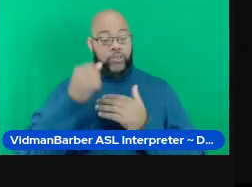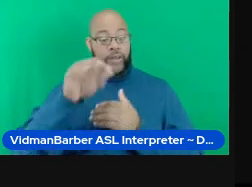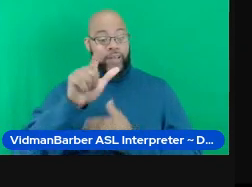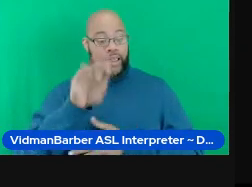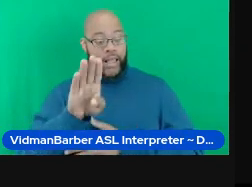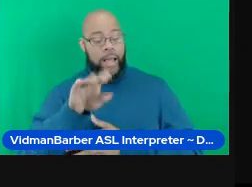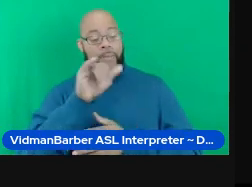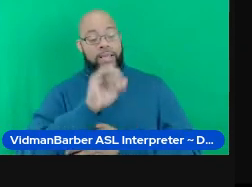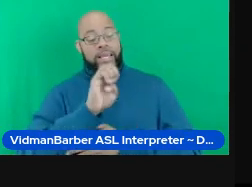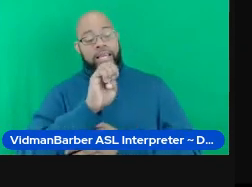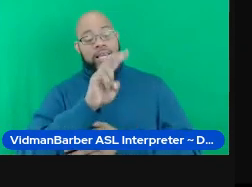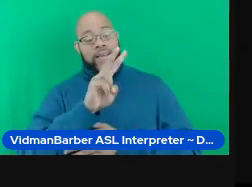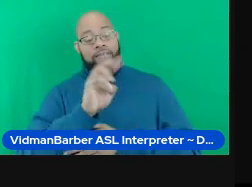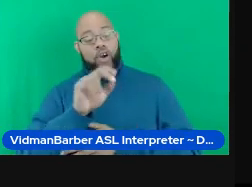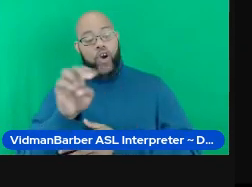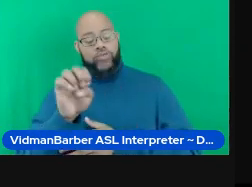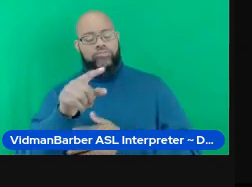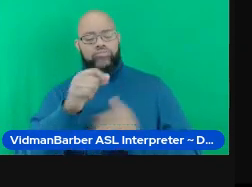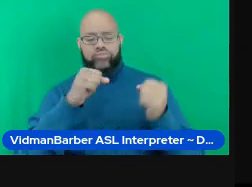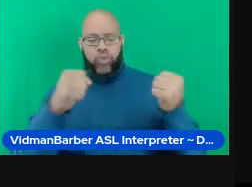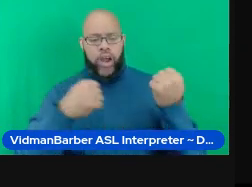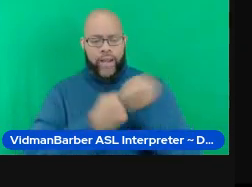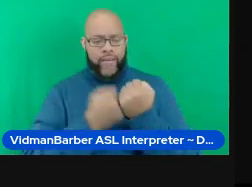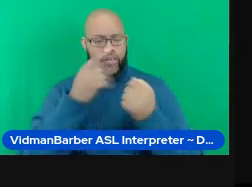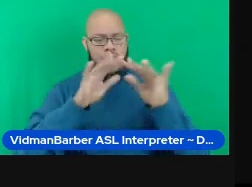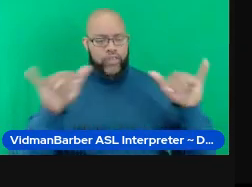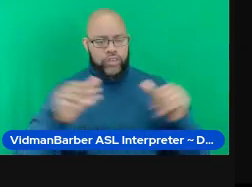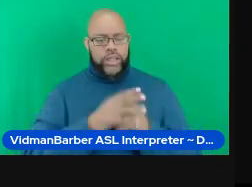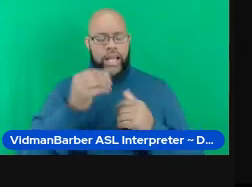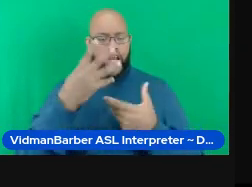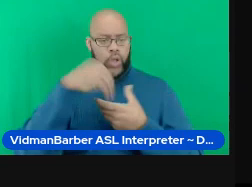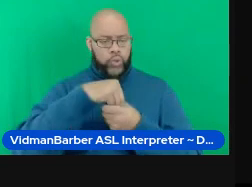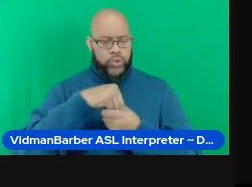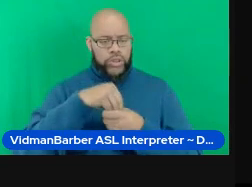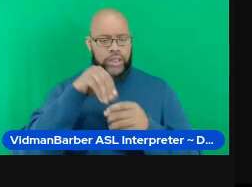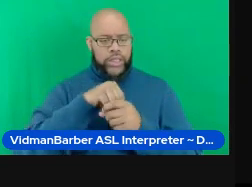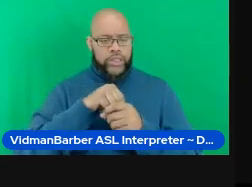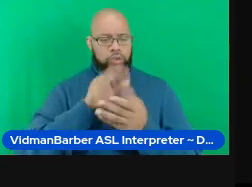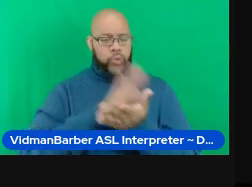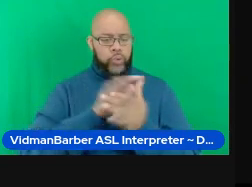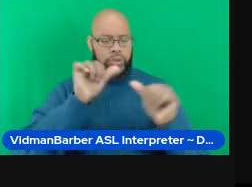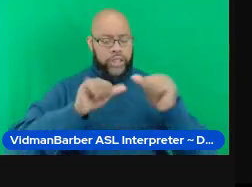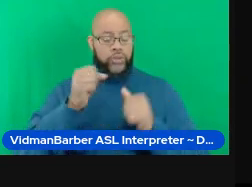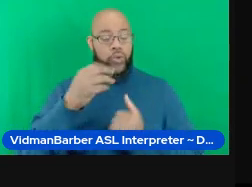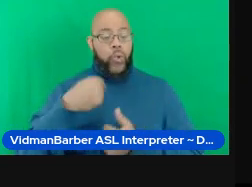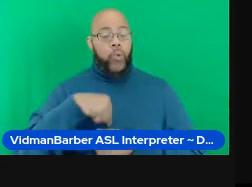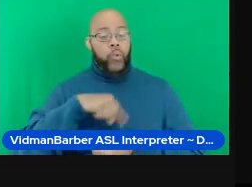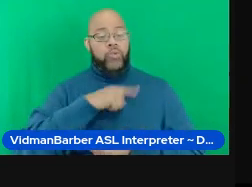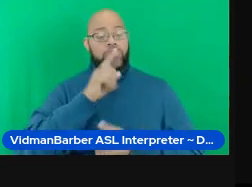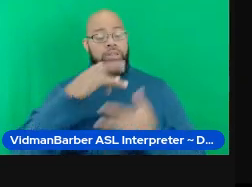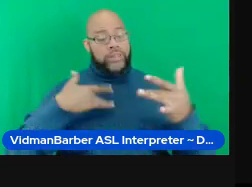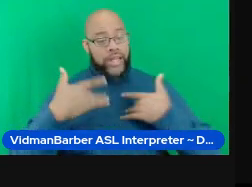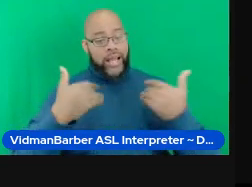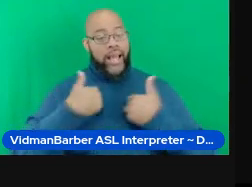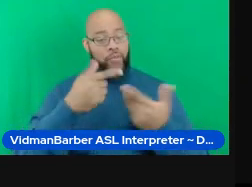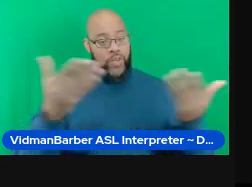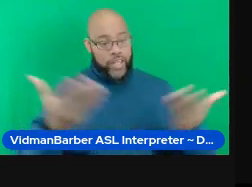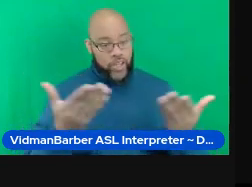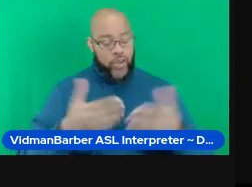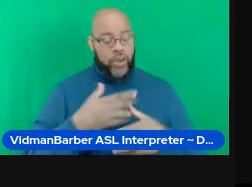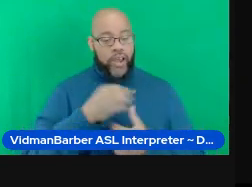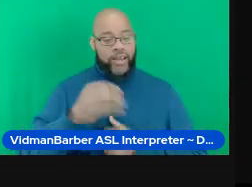Evonne is a strong advocate for diversity and inclusion in academic science. So we are excited to have you here,